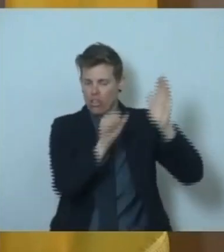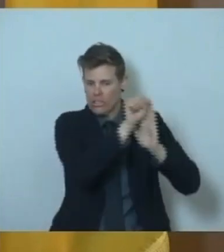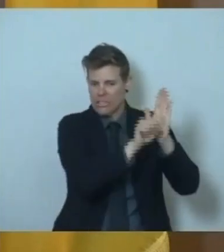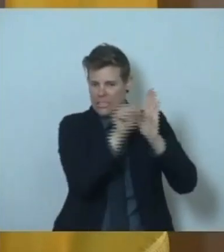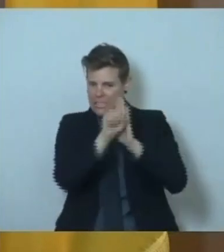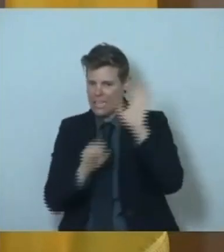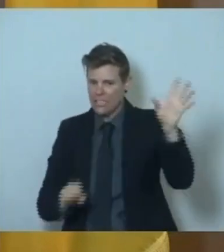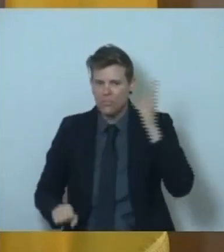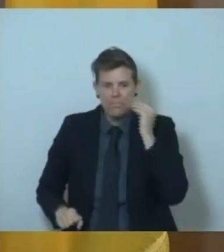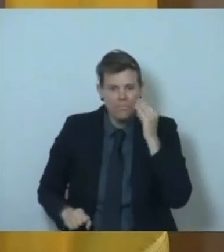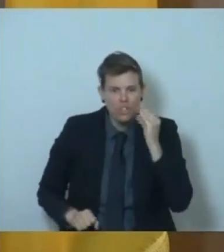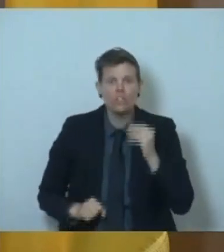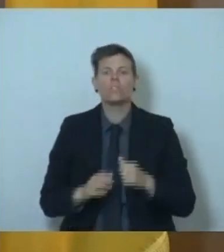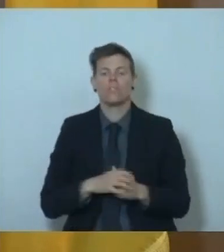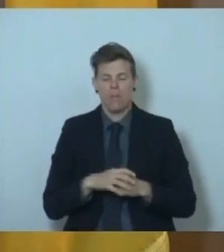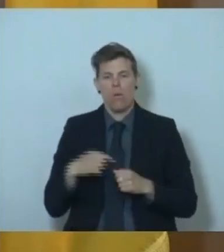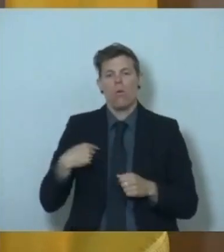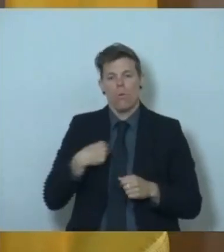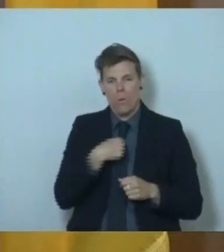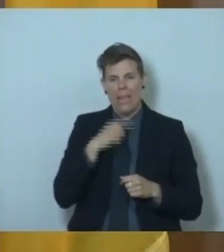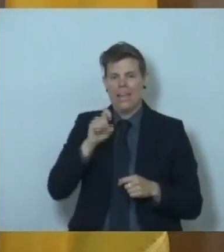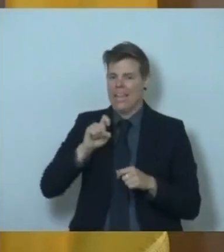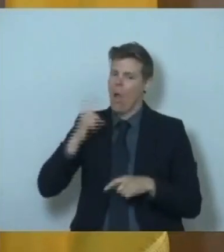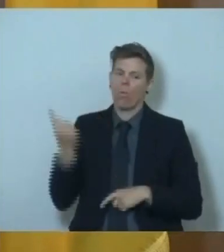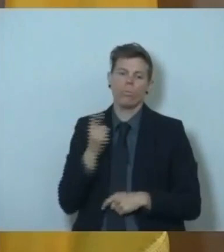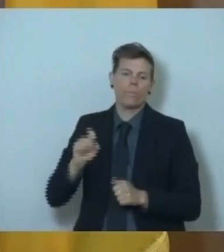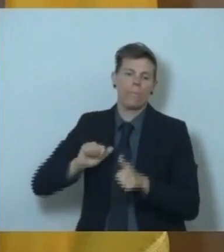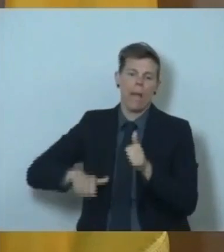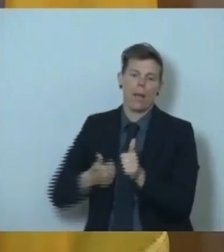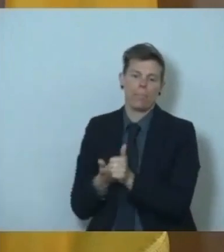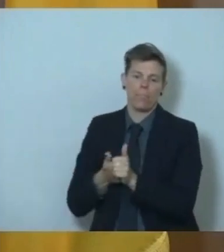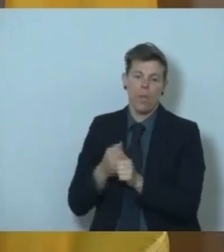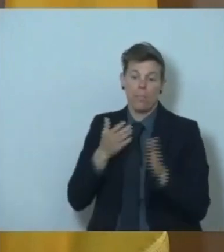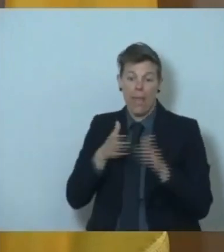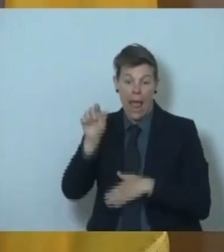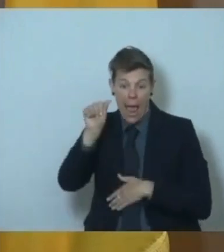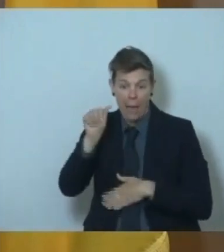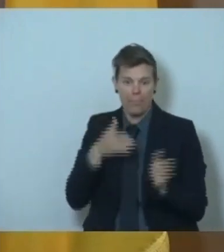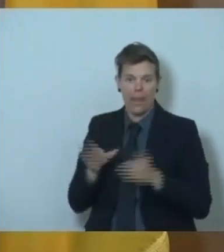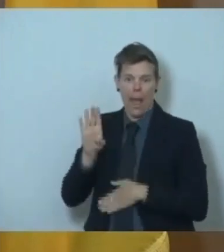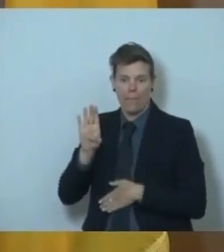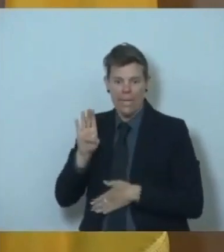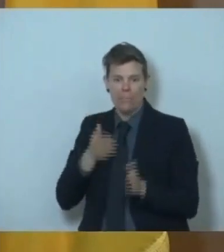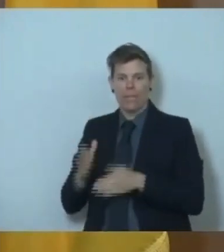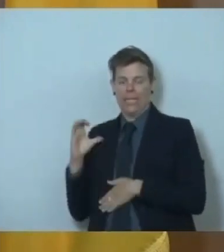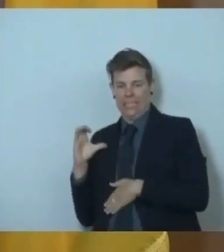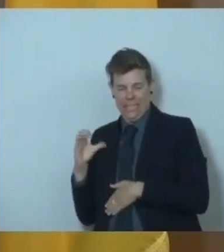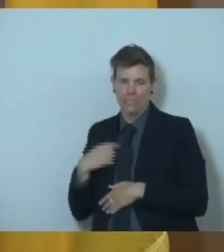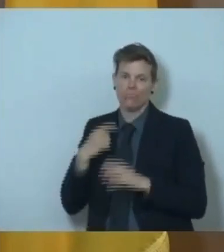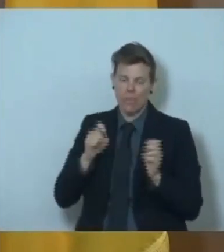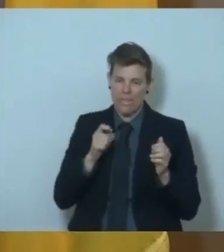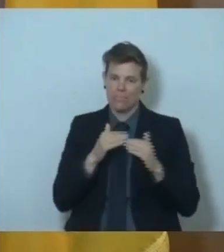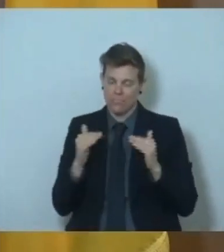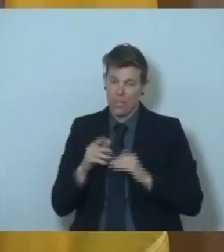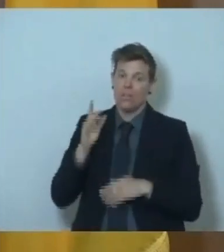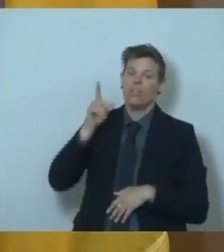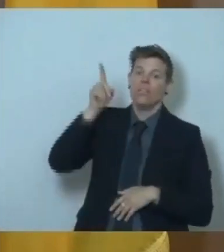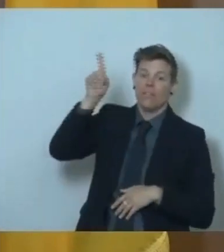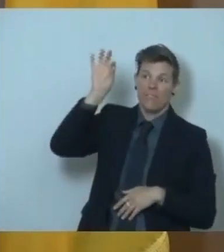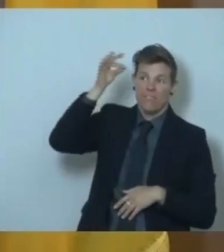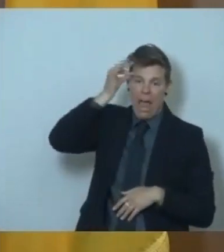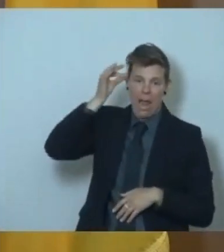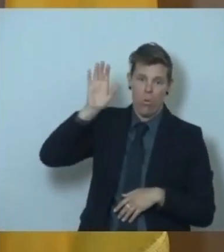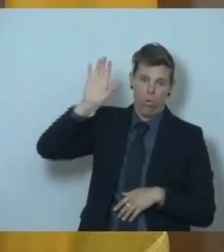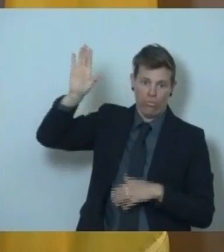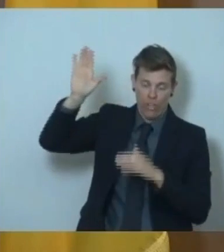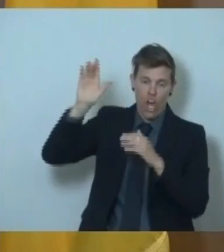limited expertise in public health who denies that we even have an epidemic or a pandemic until the rest of the world is clear that we do, we need to